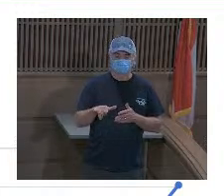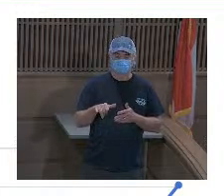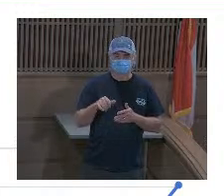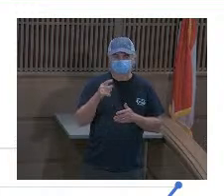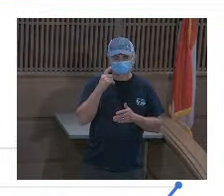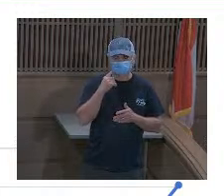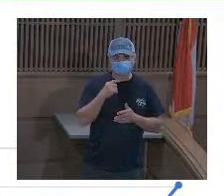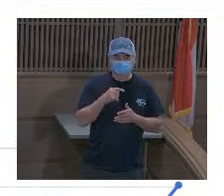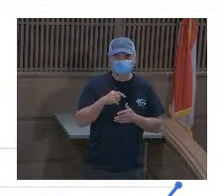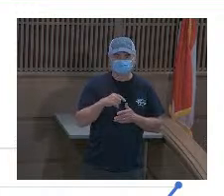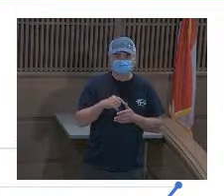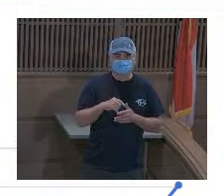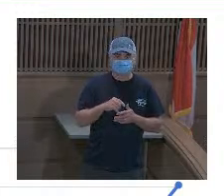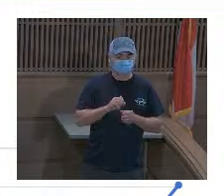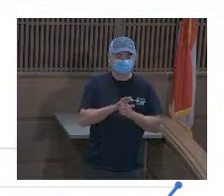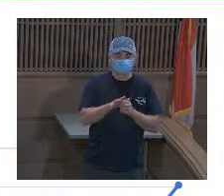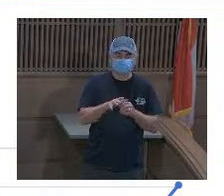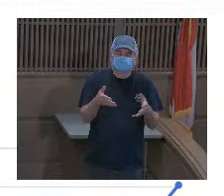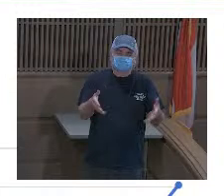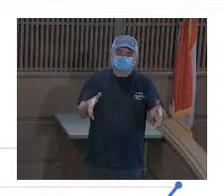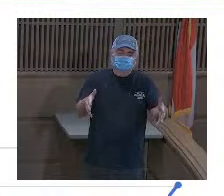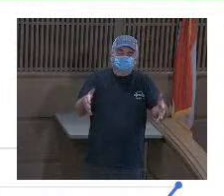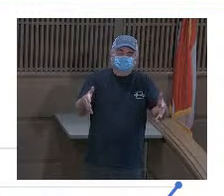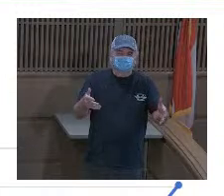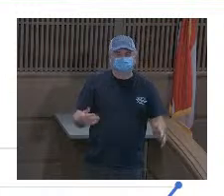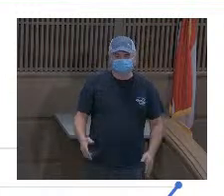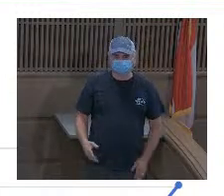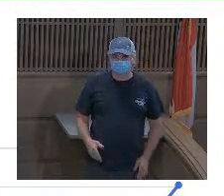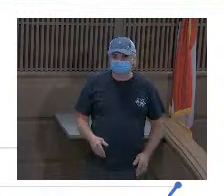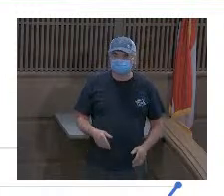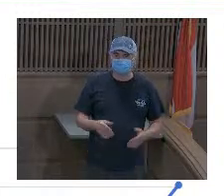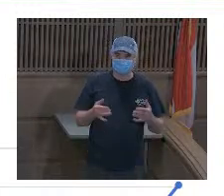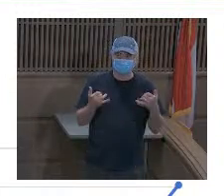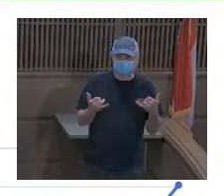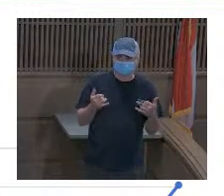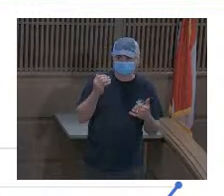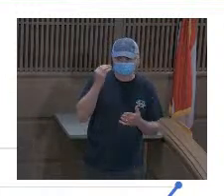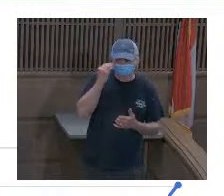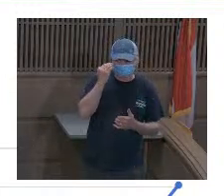thing was largely behind us. We now know that was